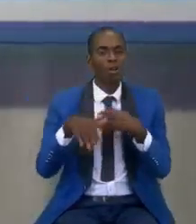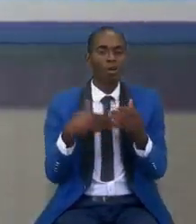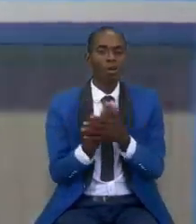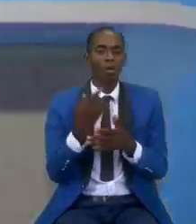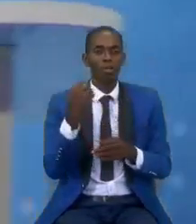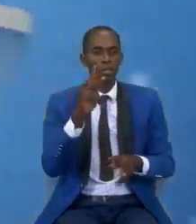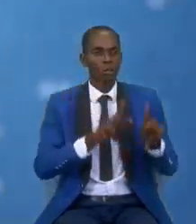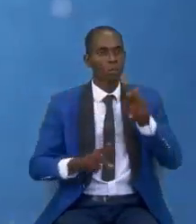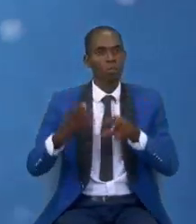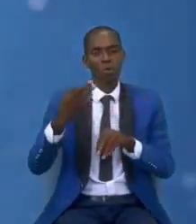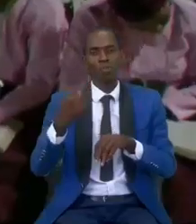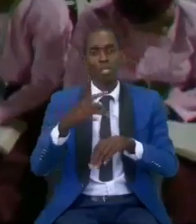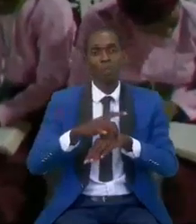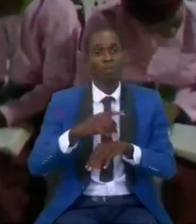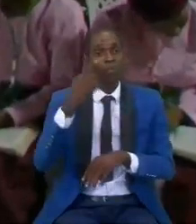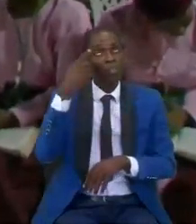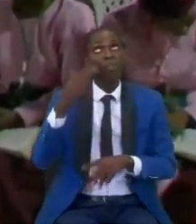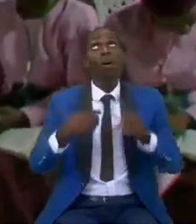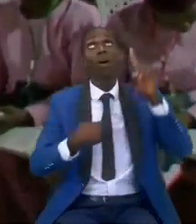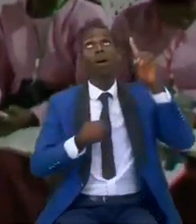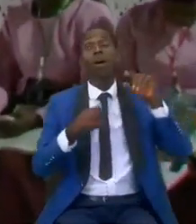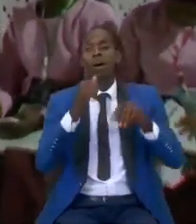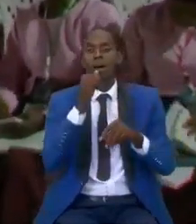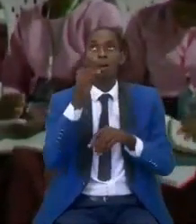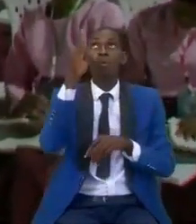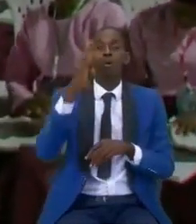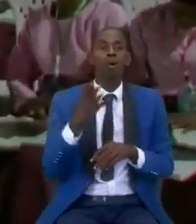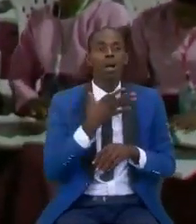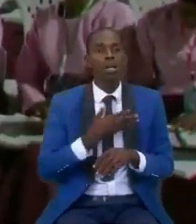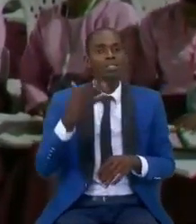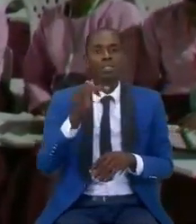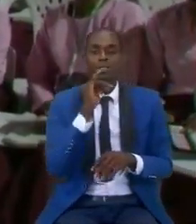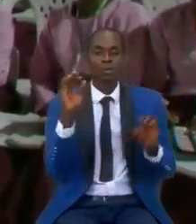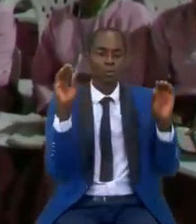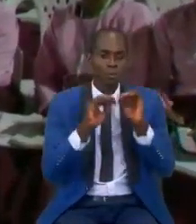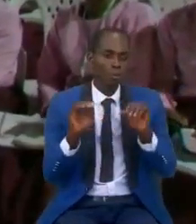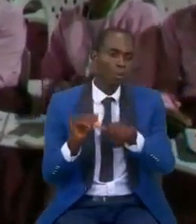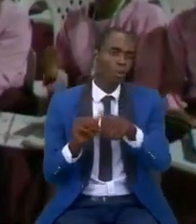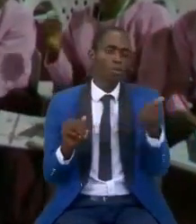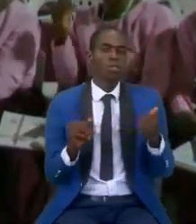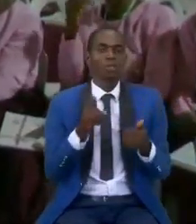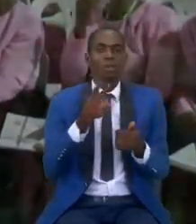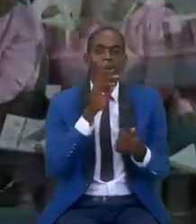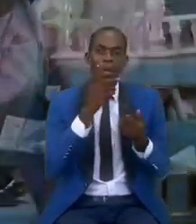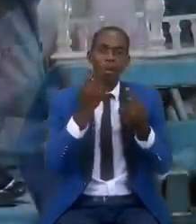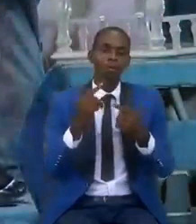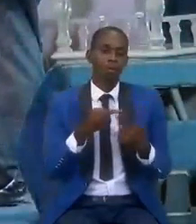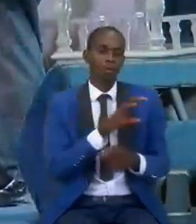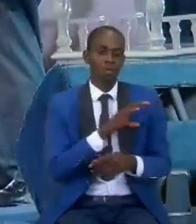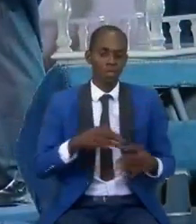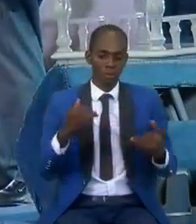are coming to the Lord tonight. Salvation. Heaven sent salvation. Heaven